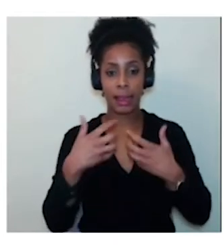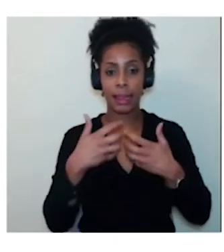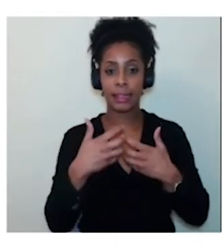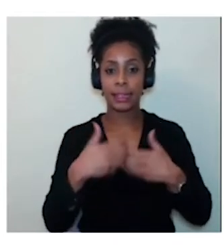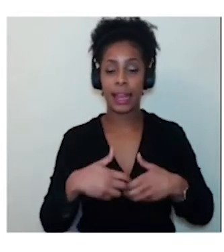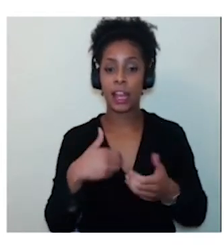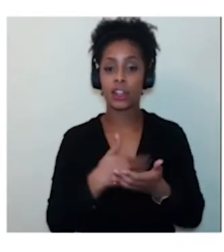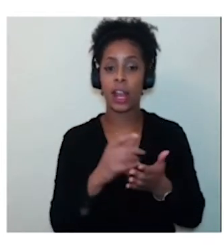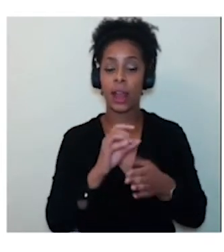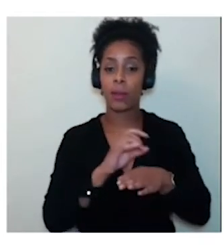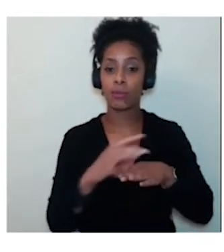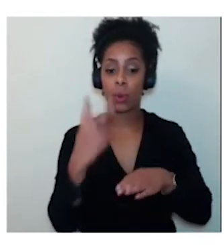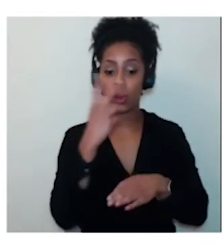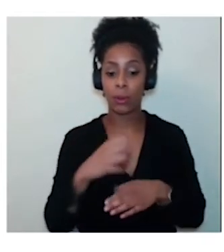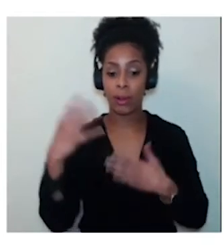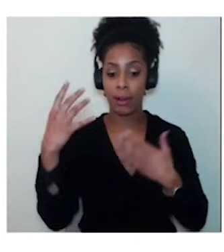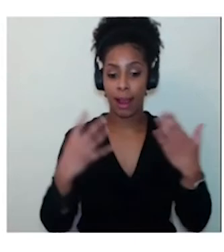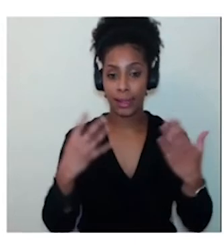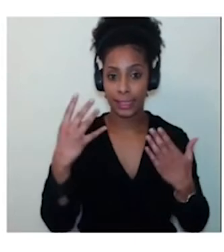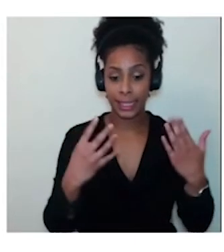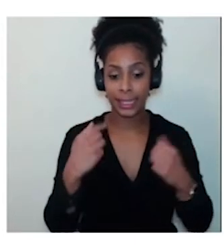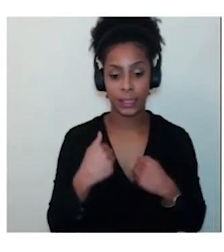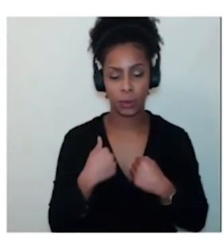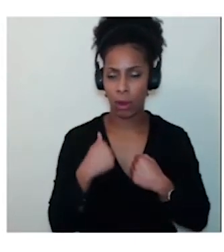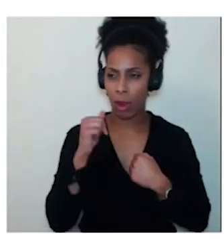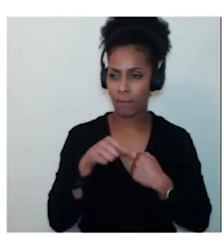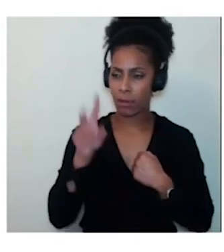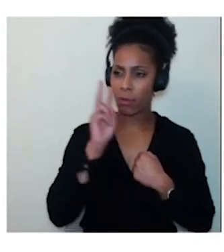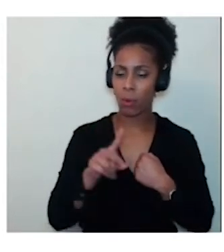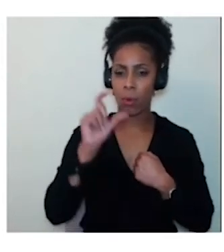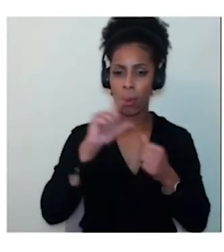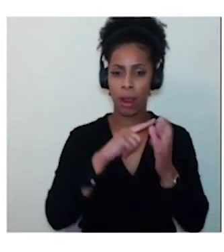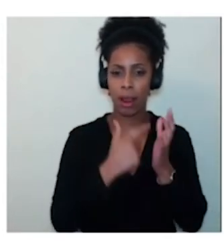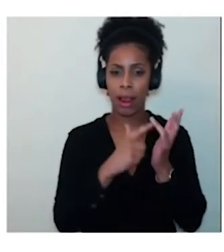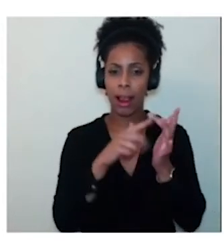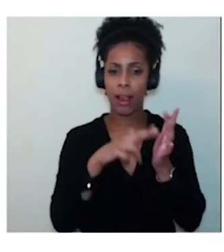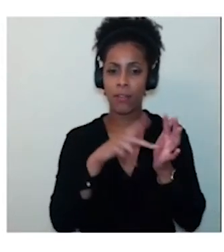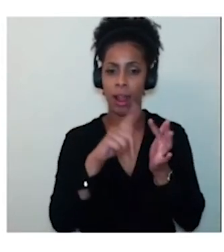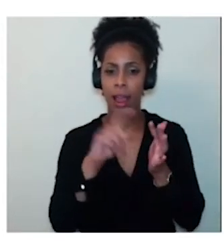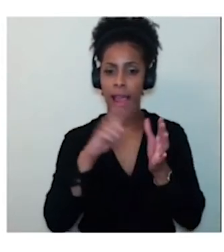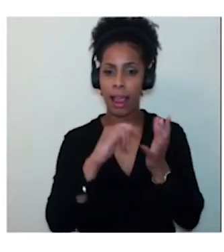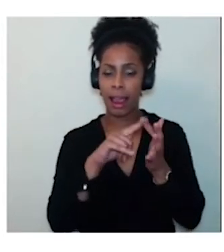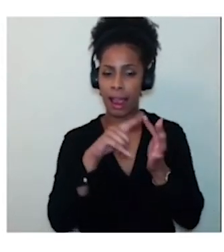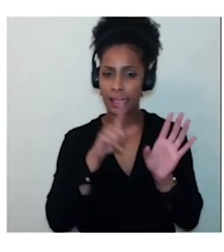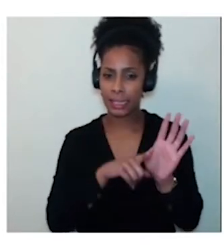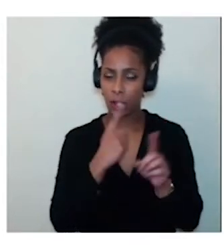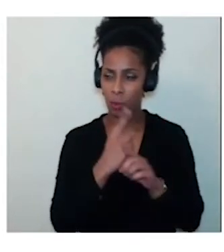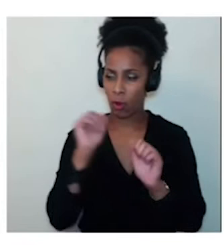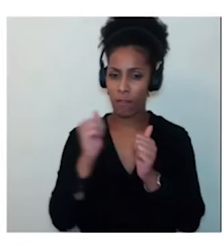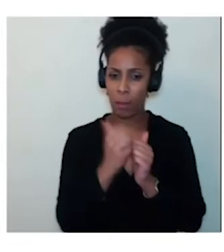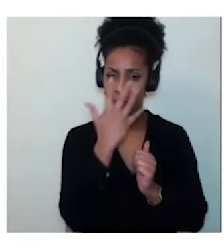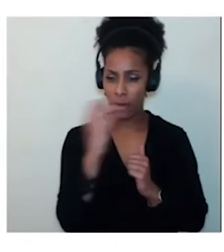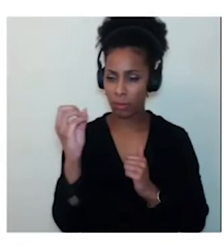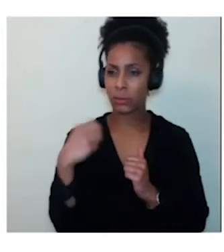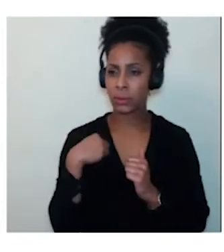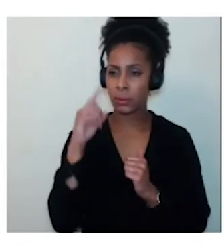the Variable 500 initiative to promote disability inclusion. This initiative